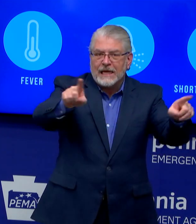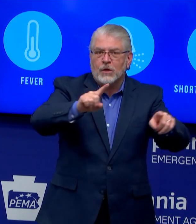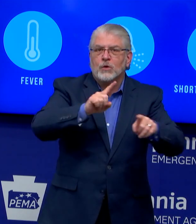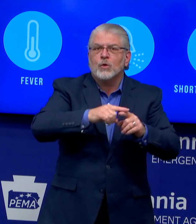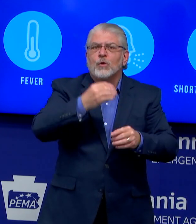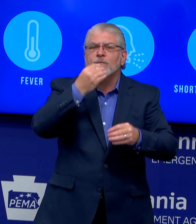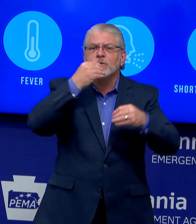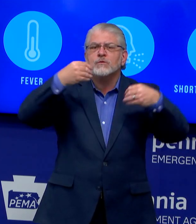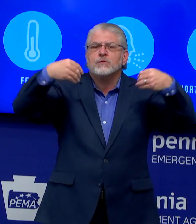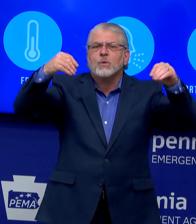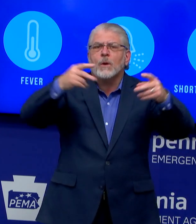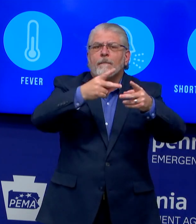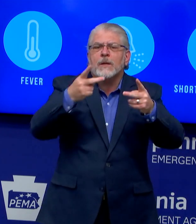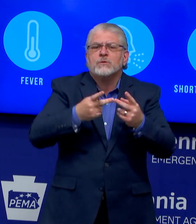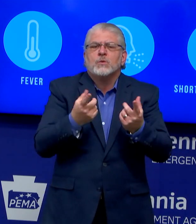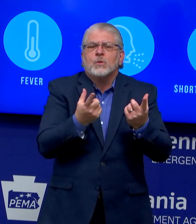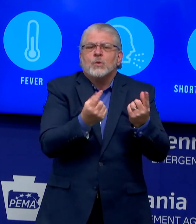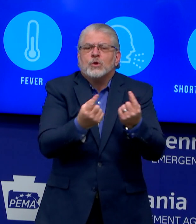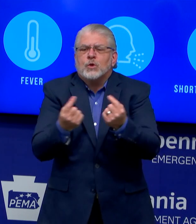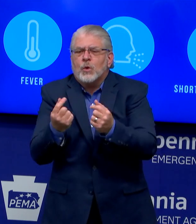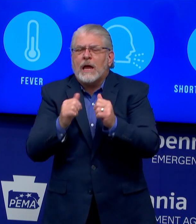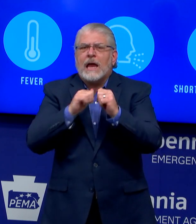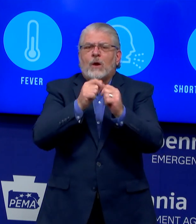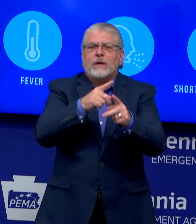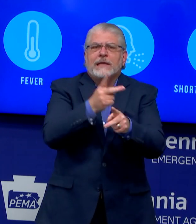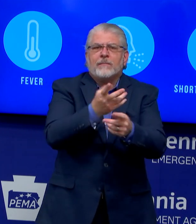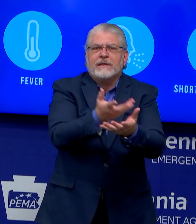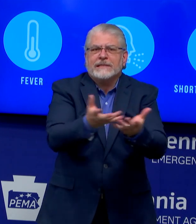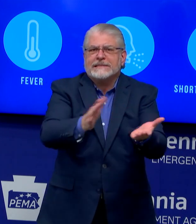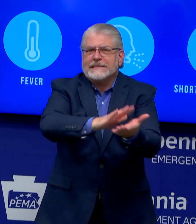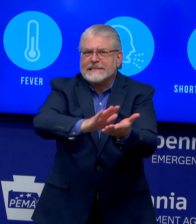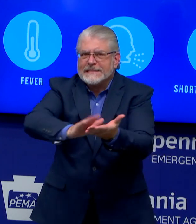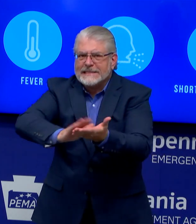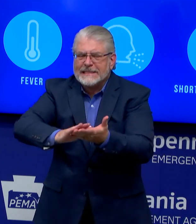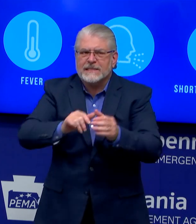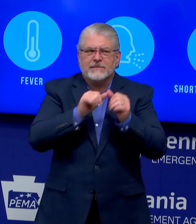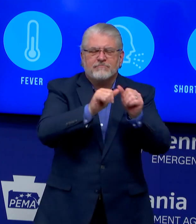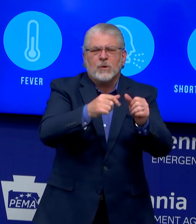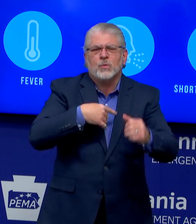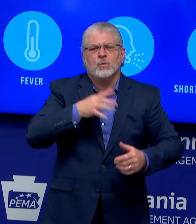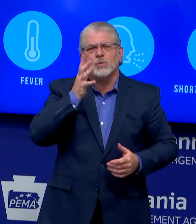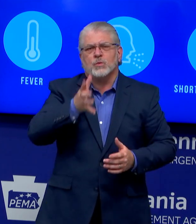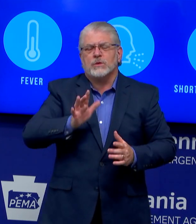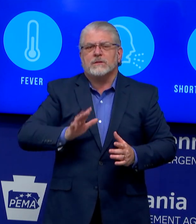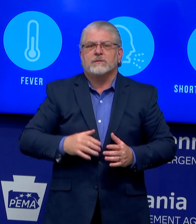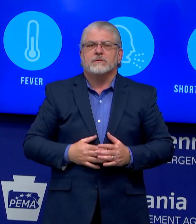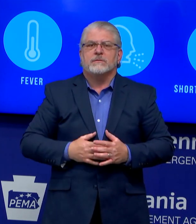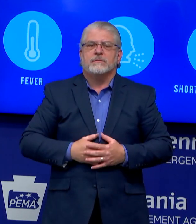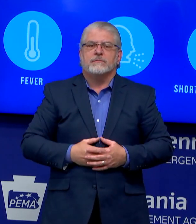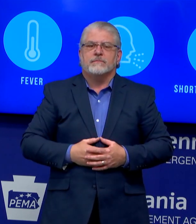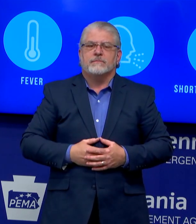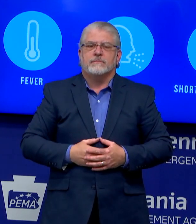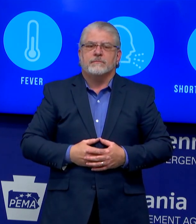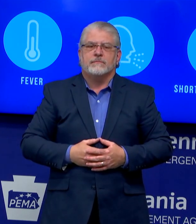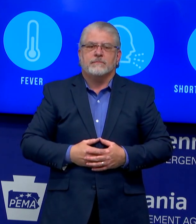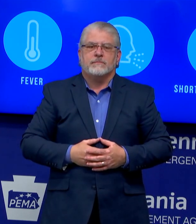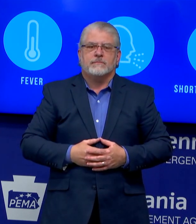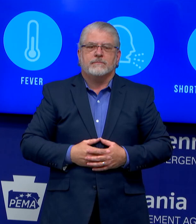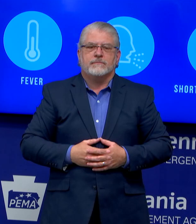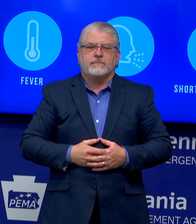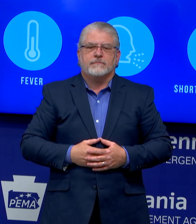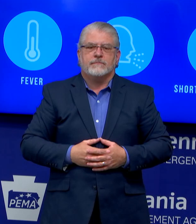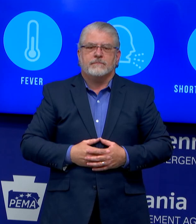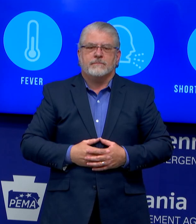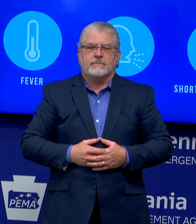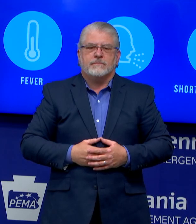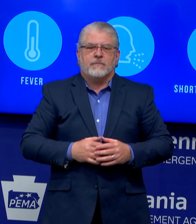on the street? Should people be crossing the street to avoid others? How do you navigate staying away from people outside in cities where there are a